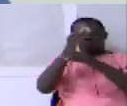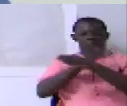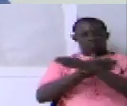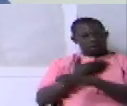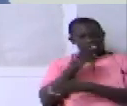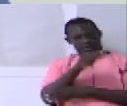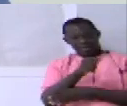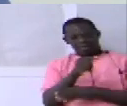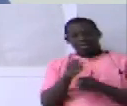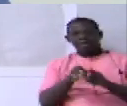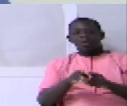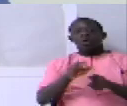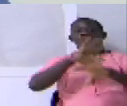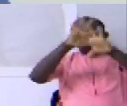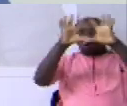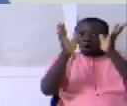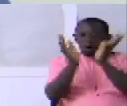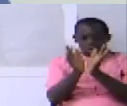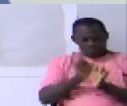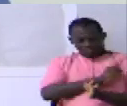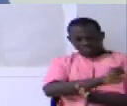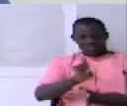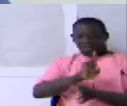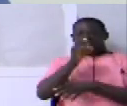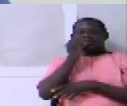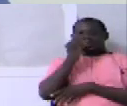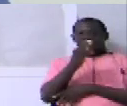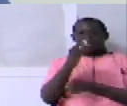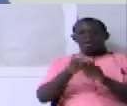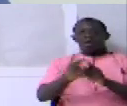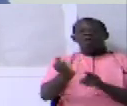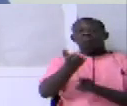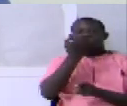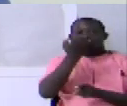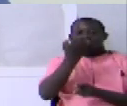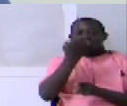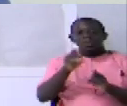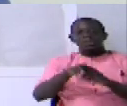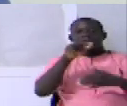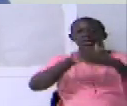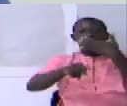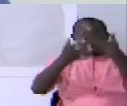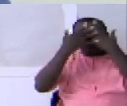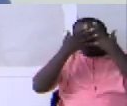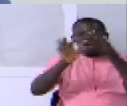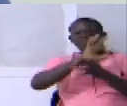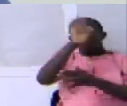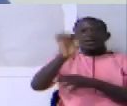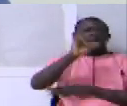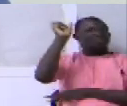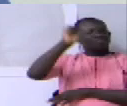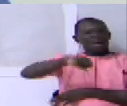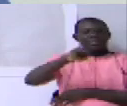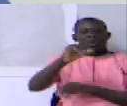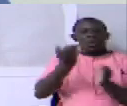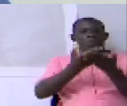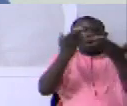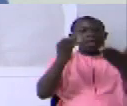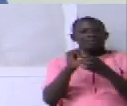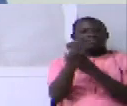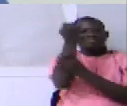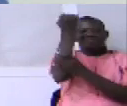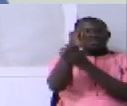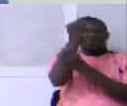2 kasola. They all say that the food is bad. The chere is served wet or dry,